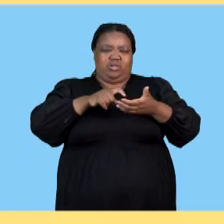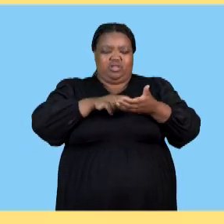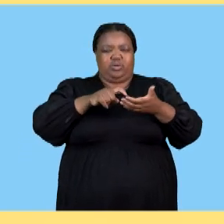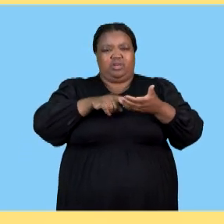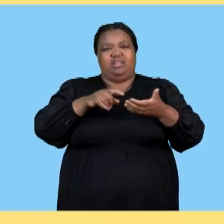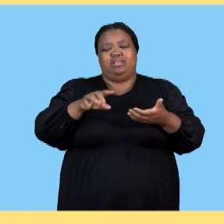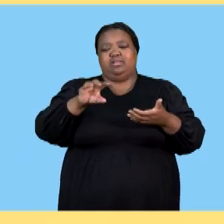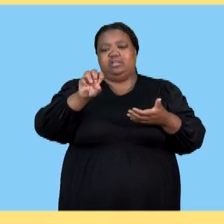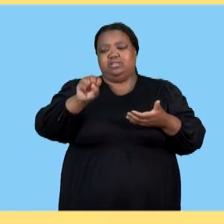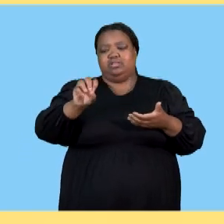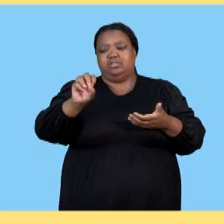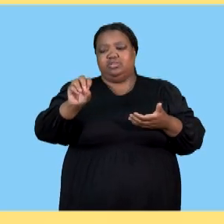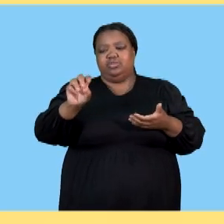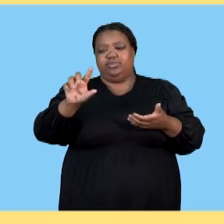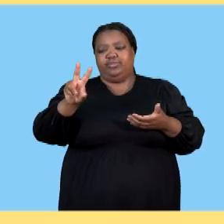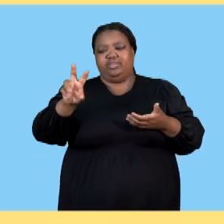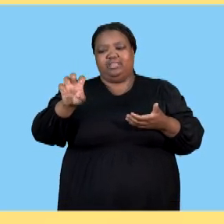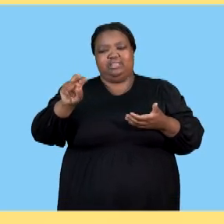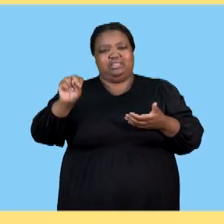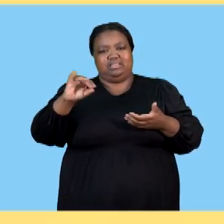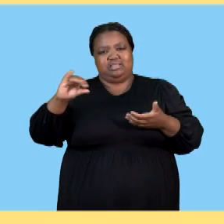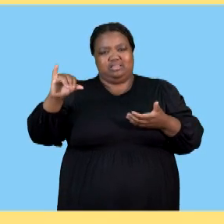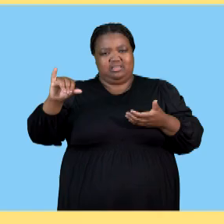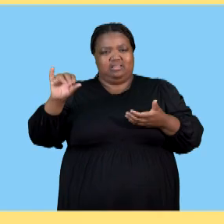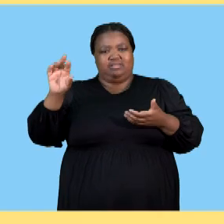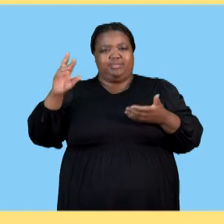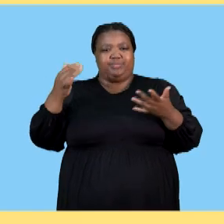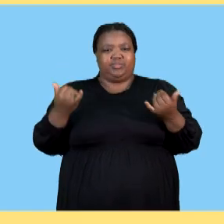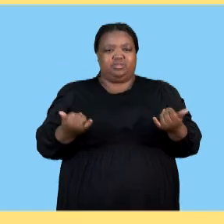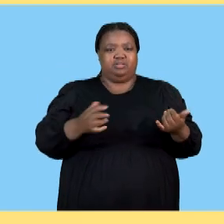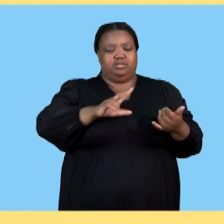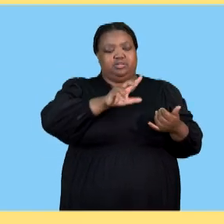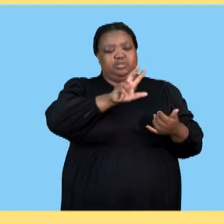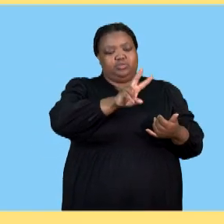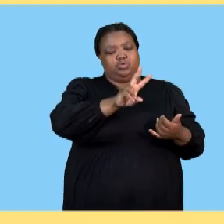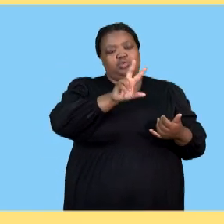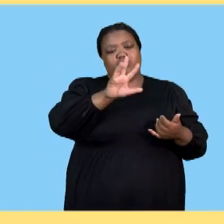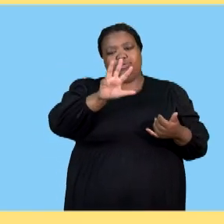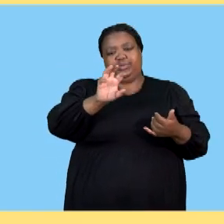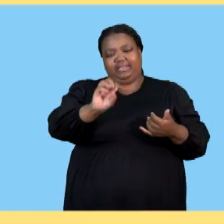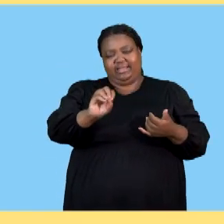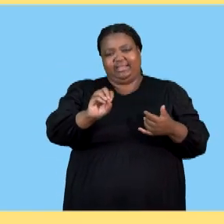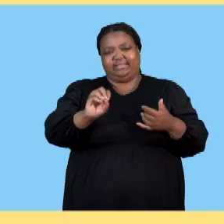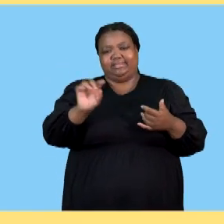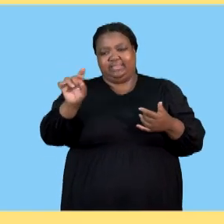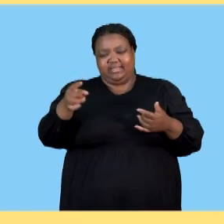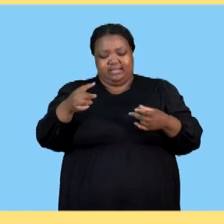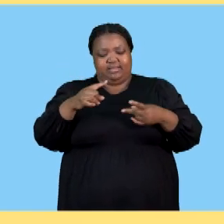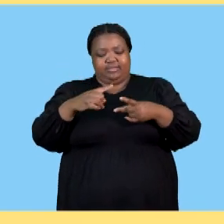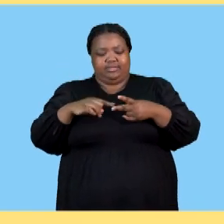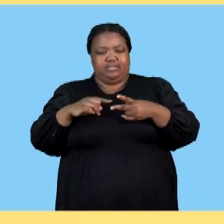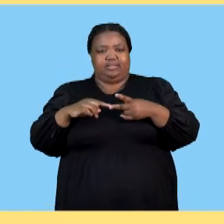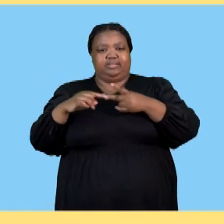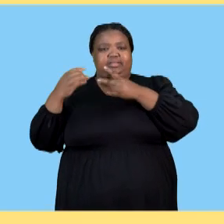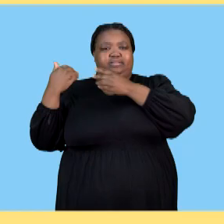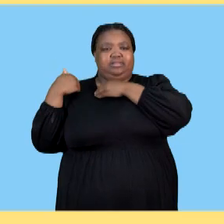solvency ratio. The formula, remember, is total assets. So I'm going to have 290,000 here as to